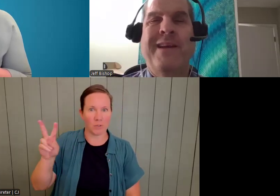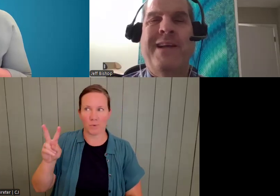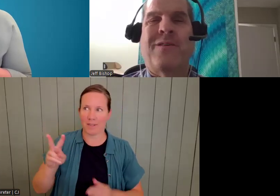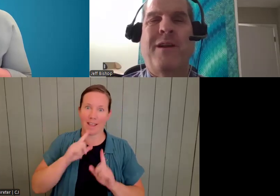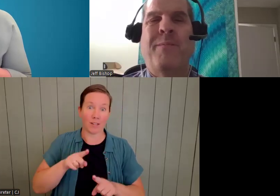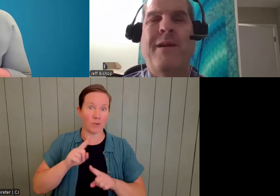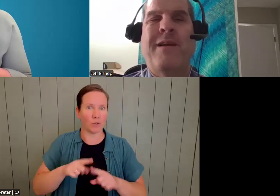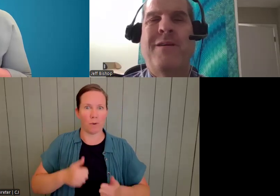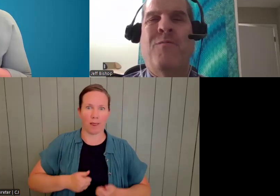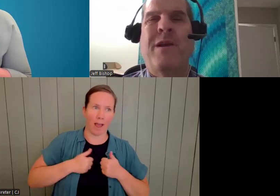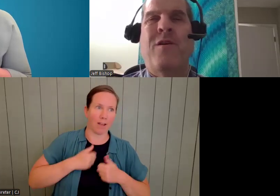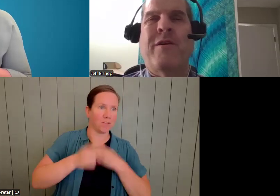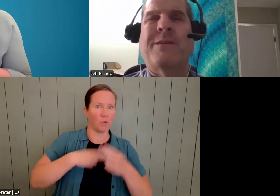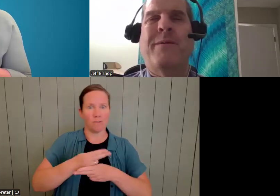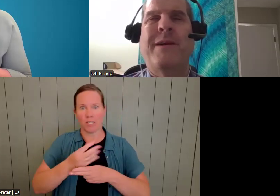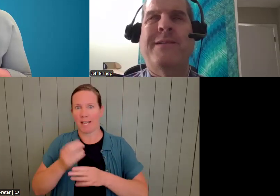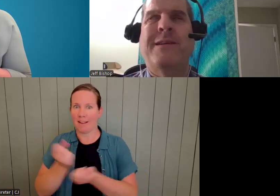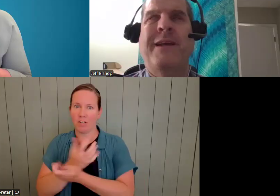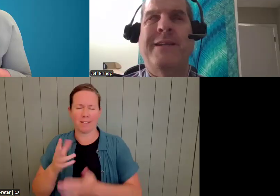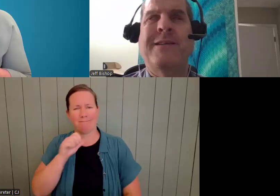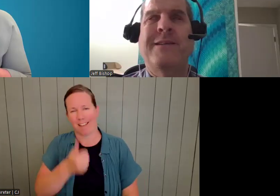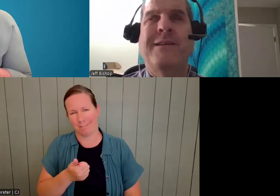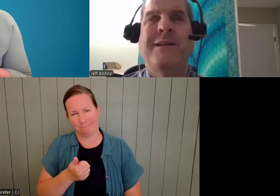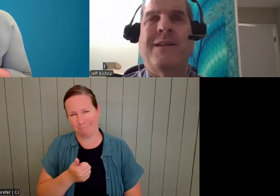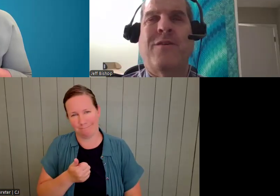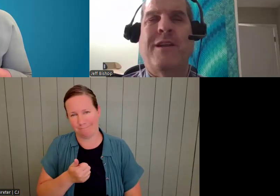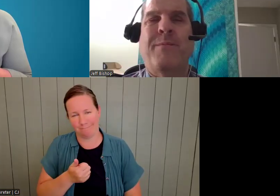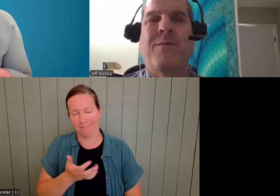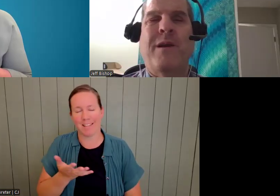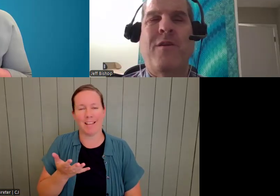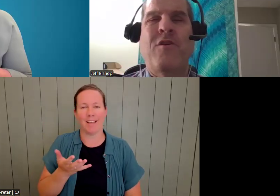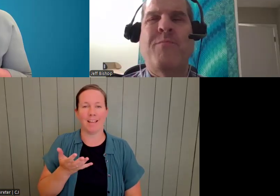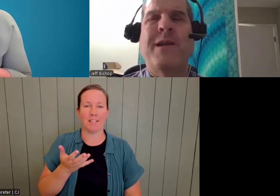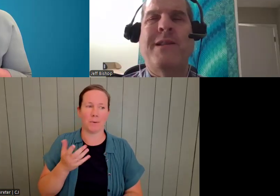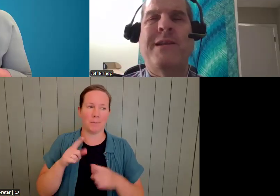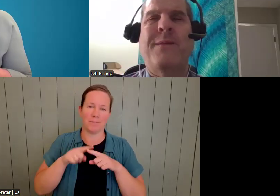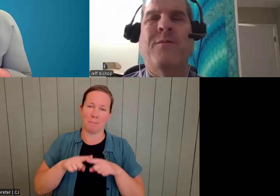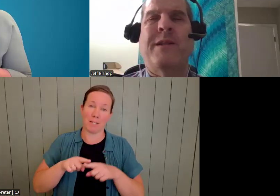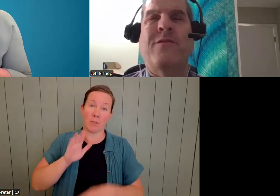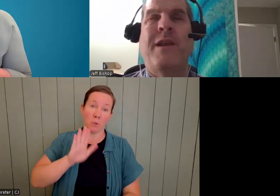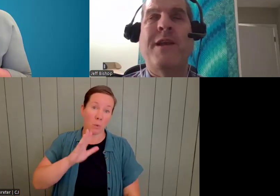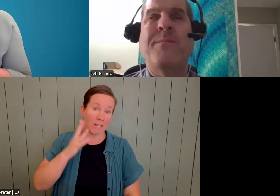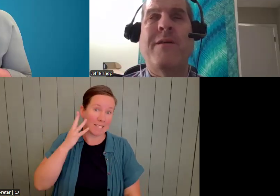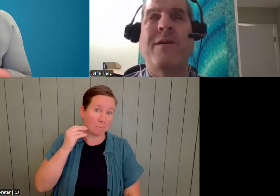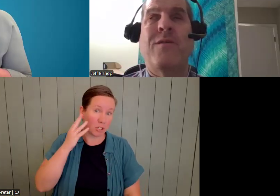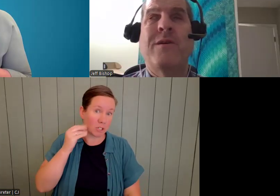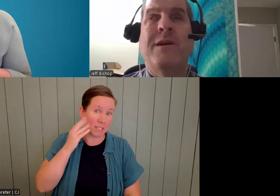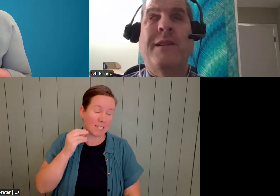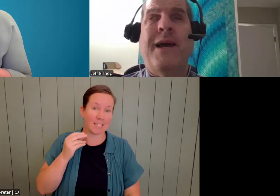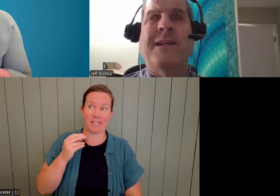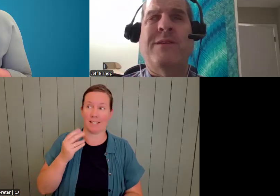everything. It's going to be what your experience is. It's going to be what you bring to the table, what is unique about